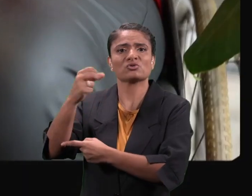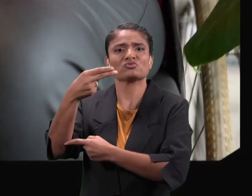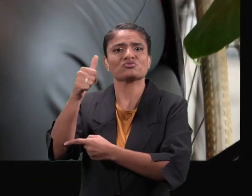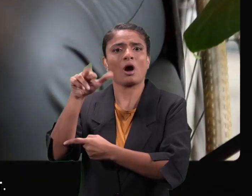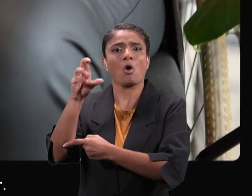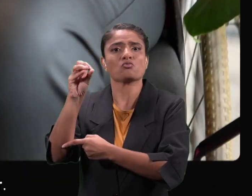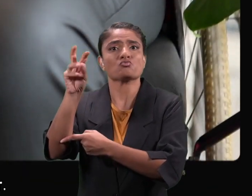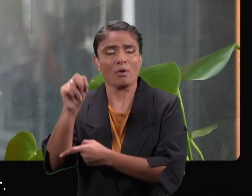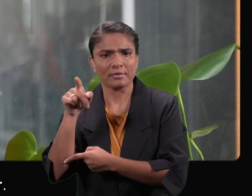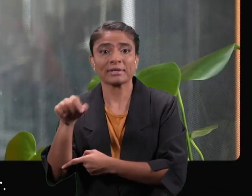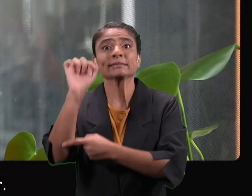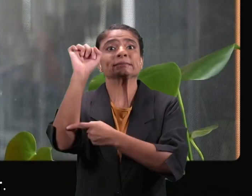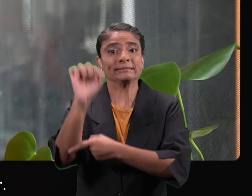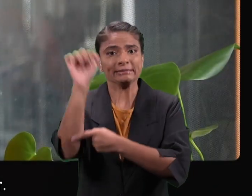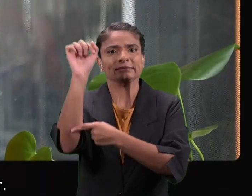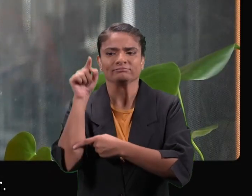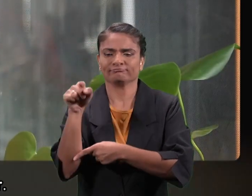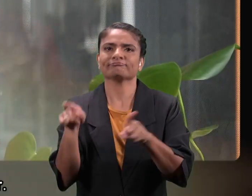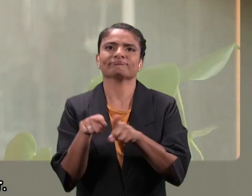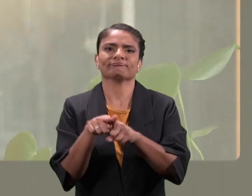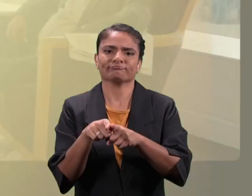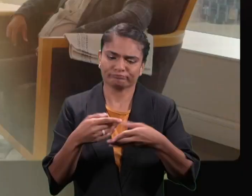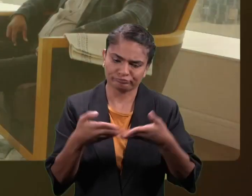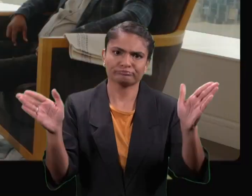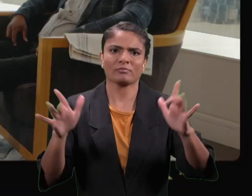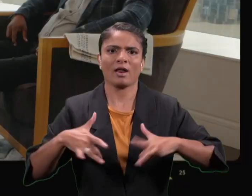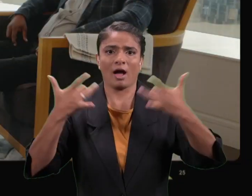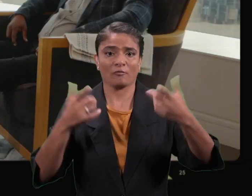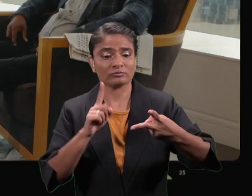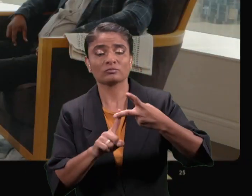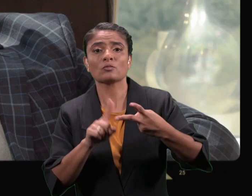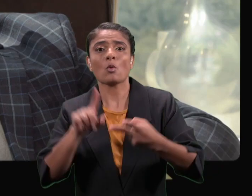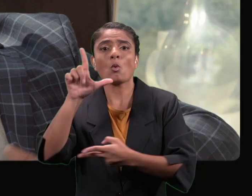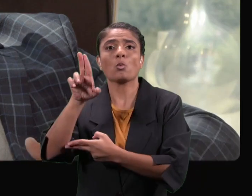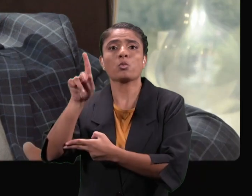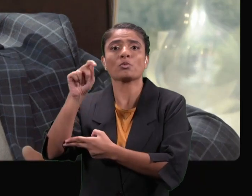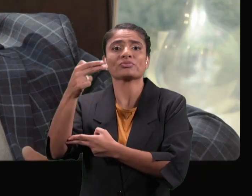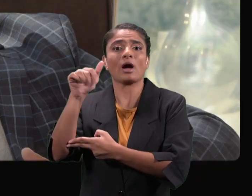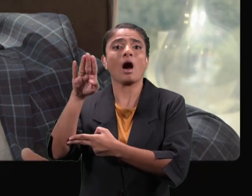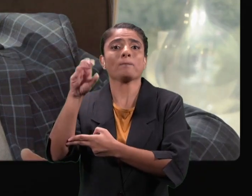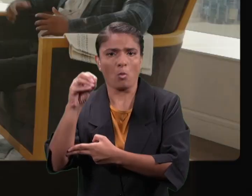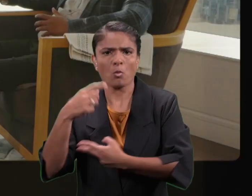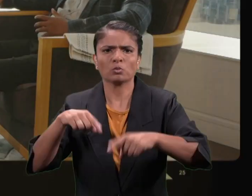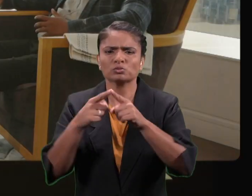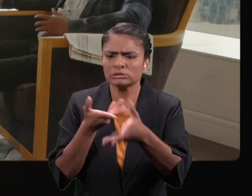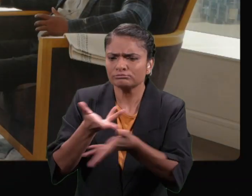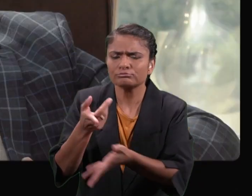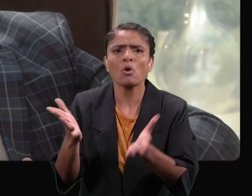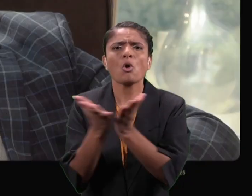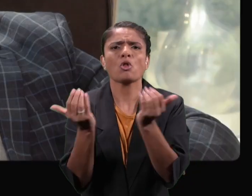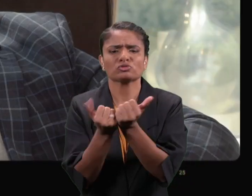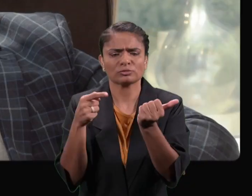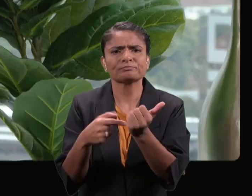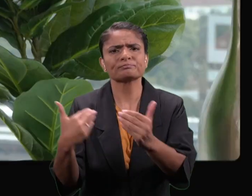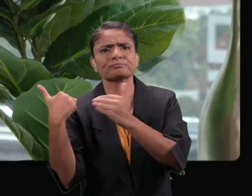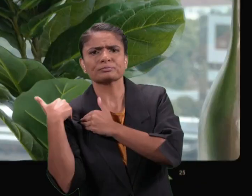Modisaitsile with her motto, say yes and you'll get through the door. We meet Lubabalo Mbeki and unpack what the role of learnerships were meant